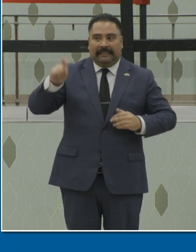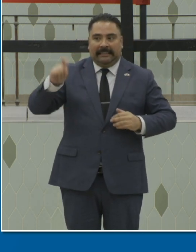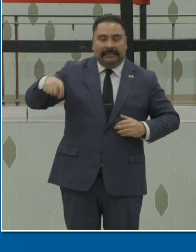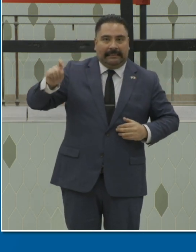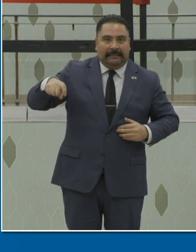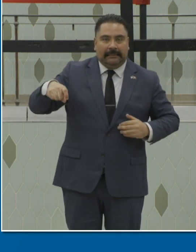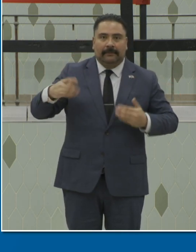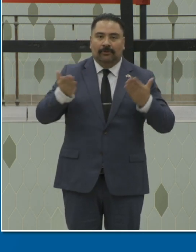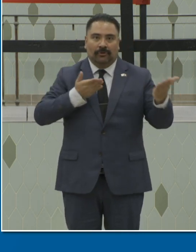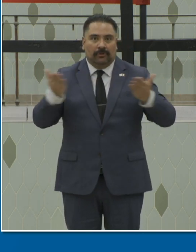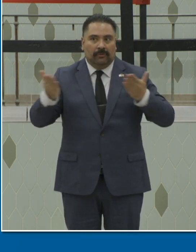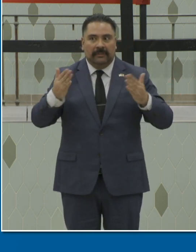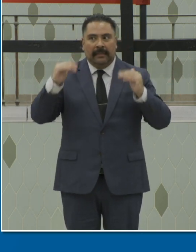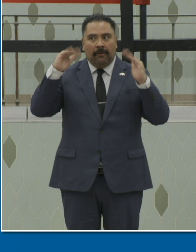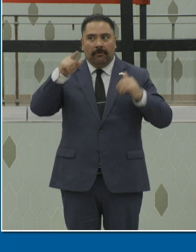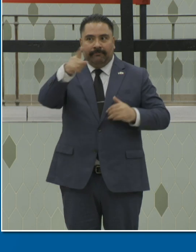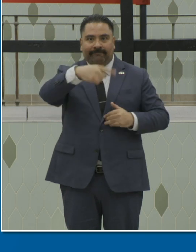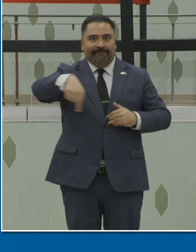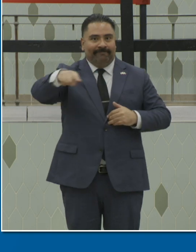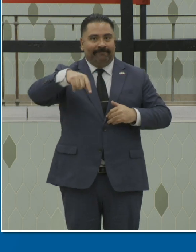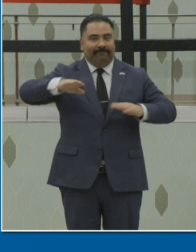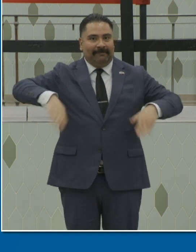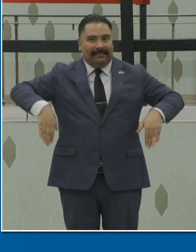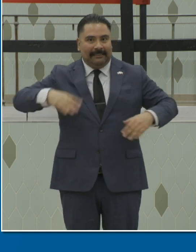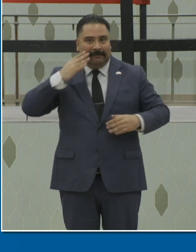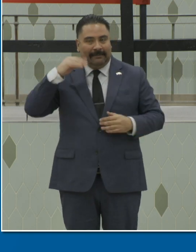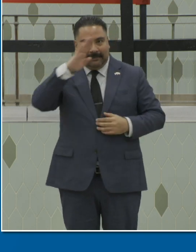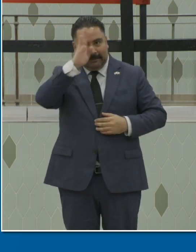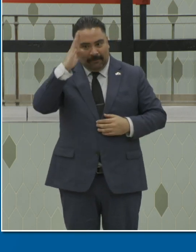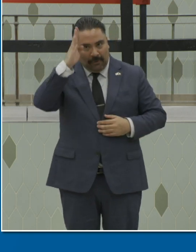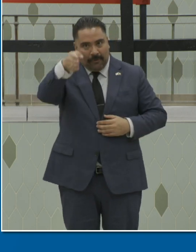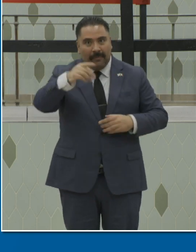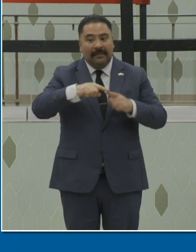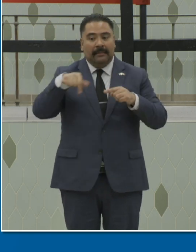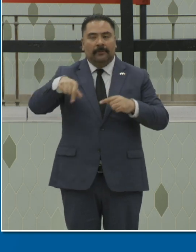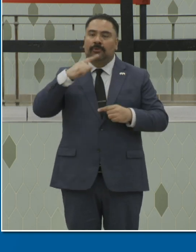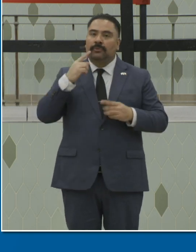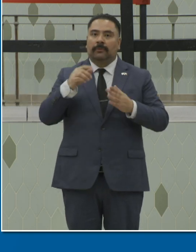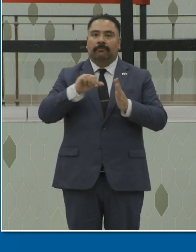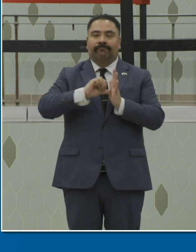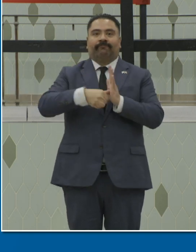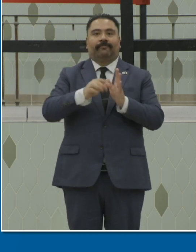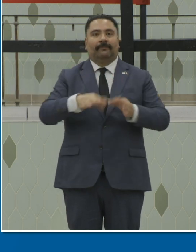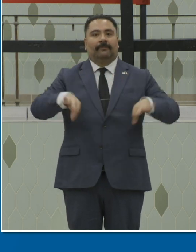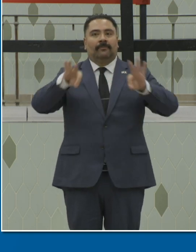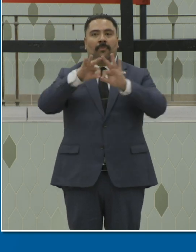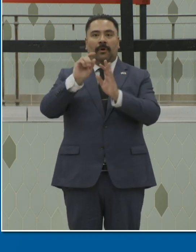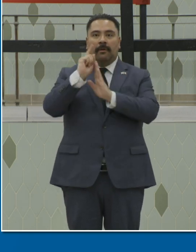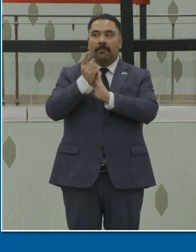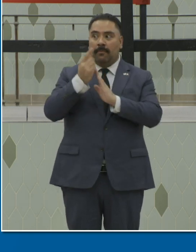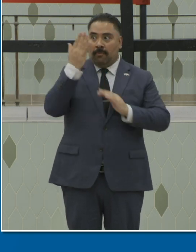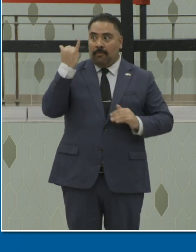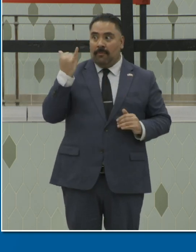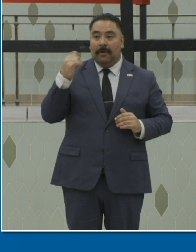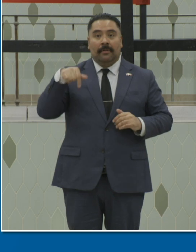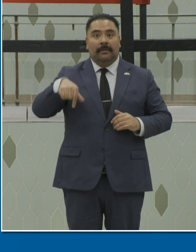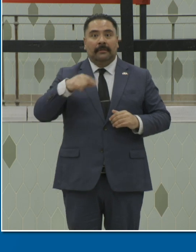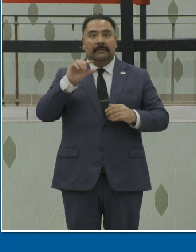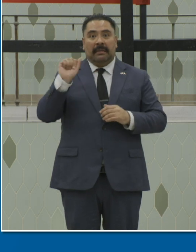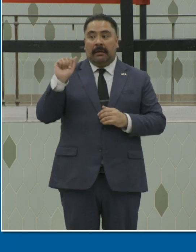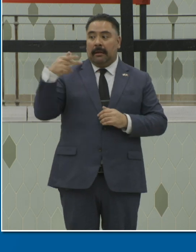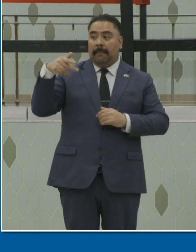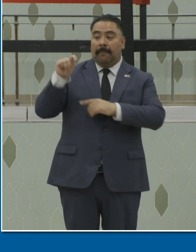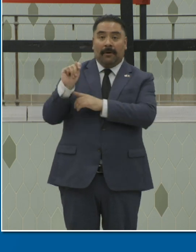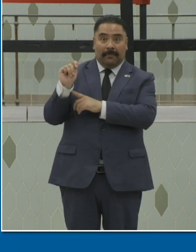I would hope that no one has to experience. This is an historic moment, though. Because, you know, the